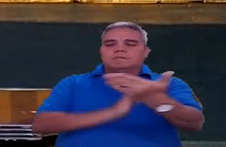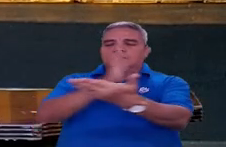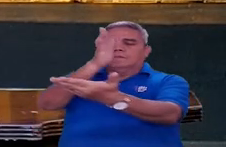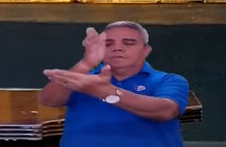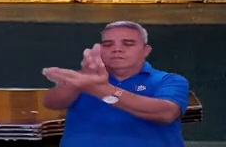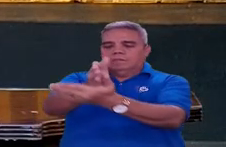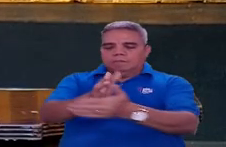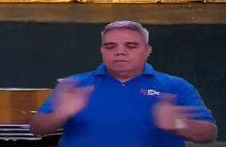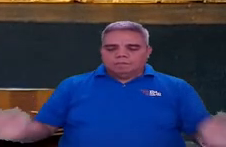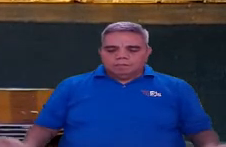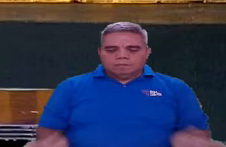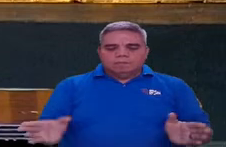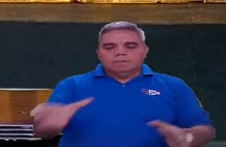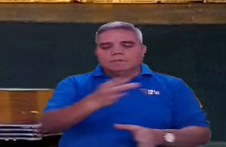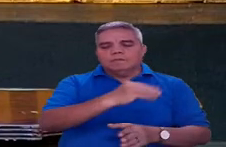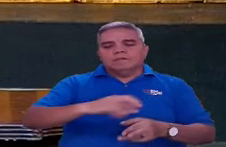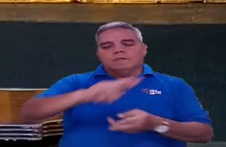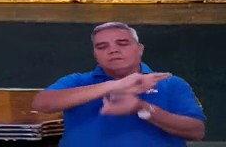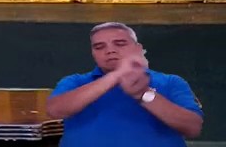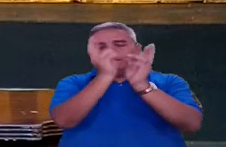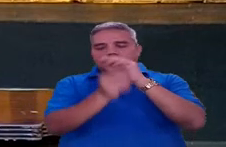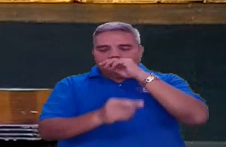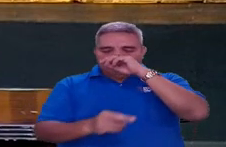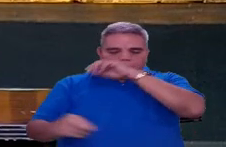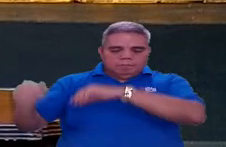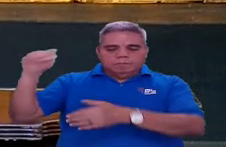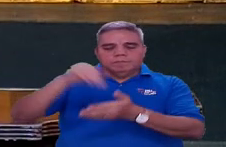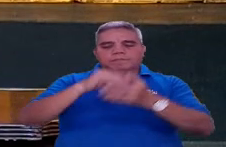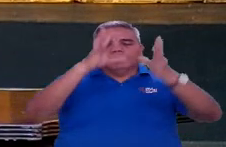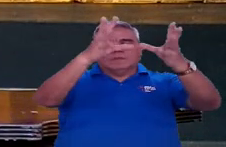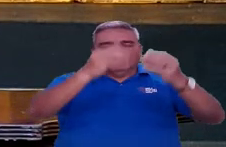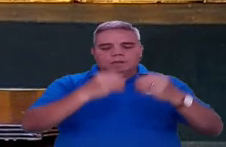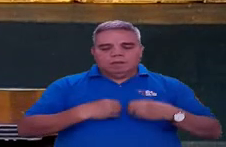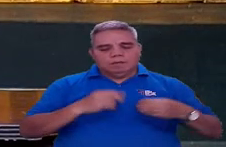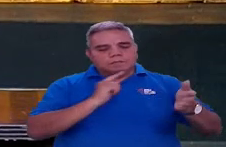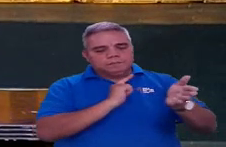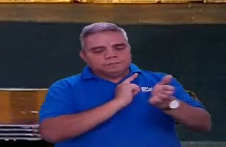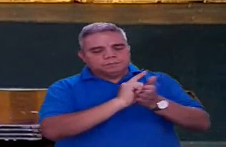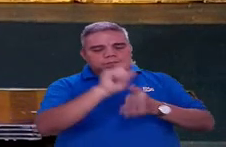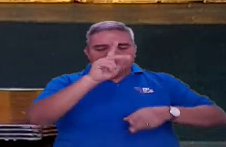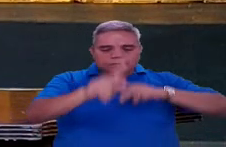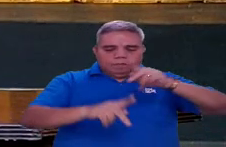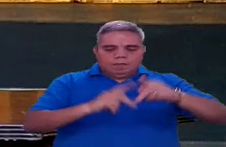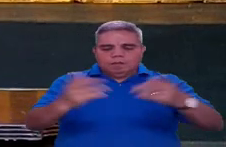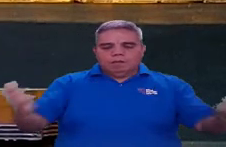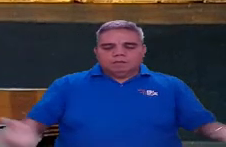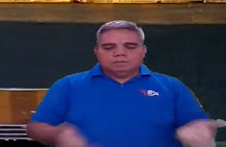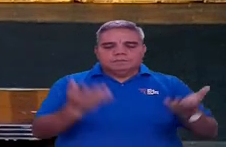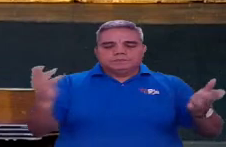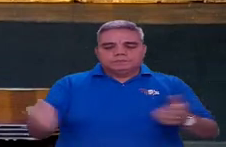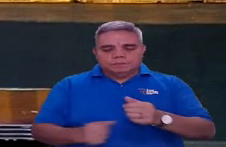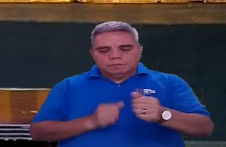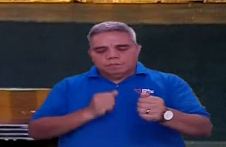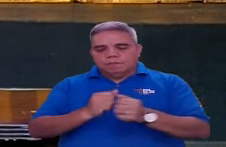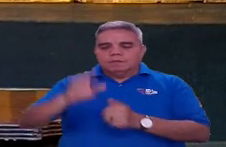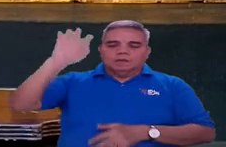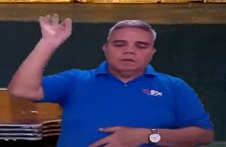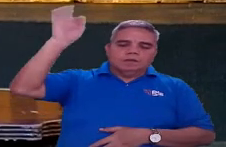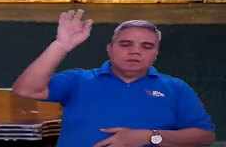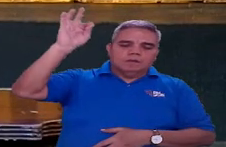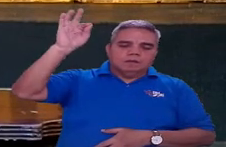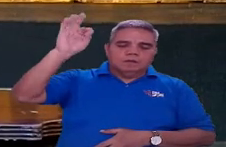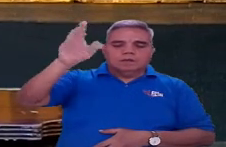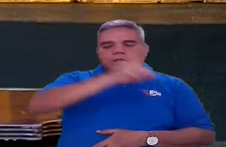the challenge and the revival that they could receive this week to their people wherever they are pastoring, so